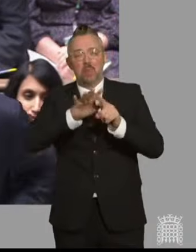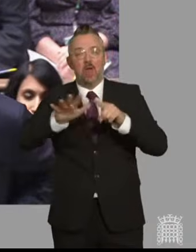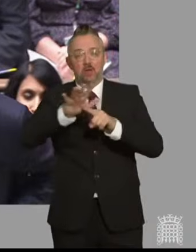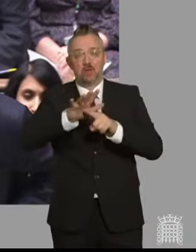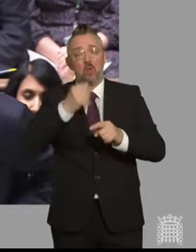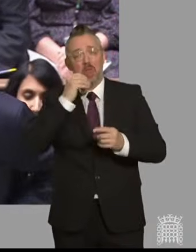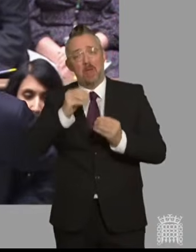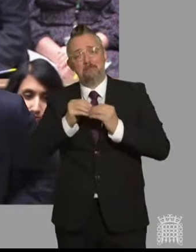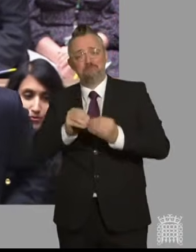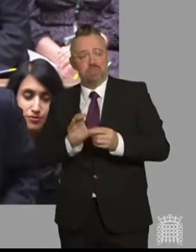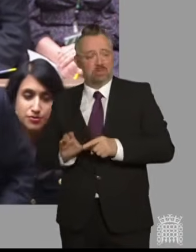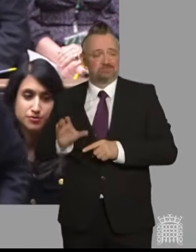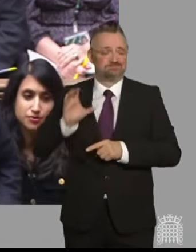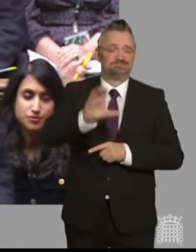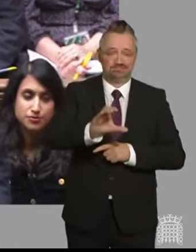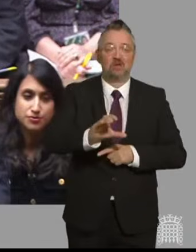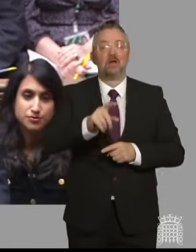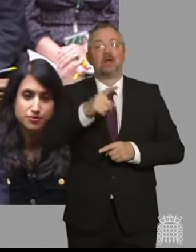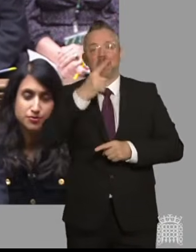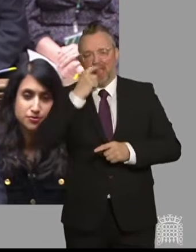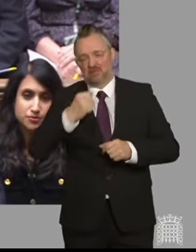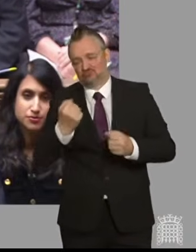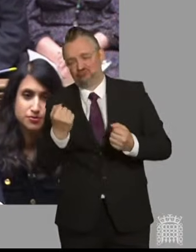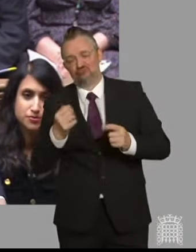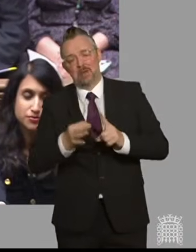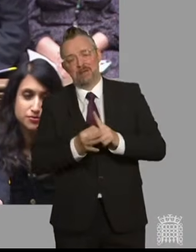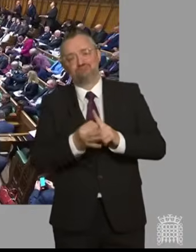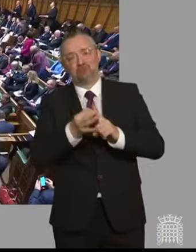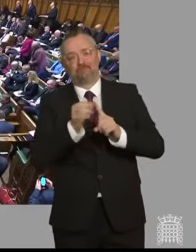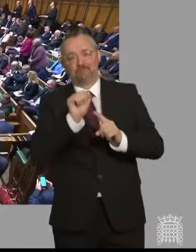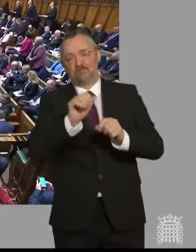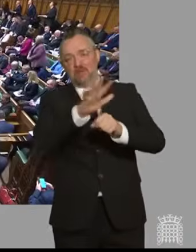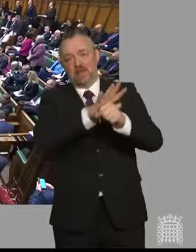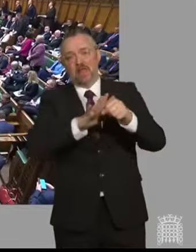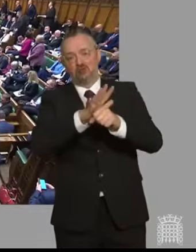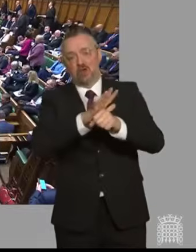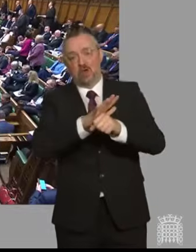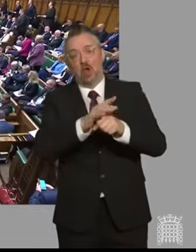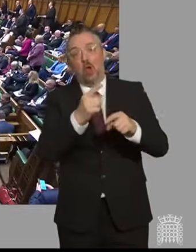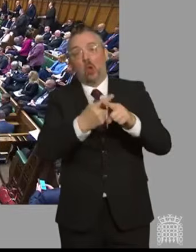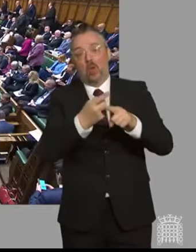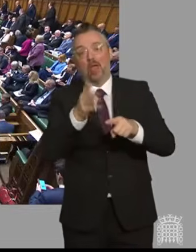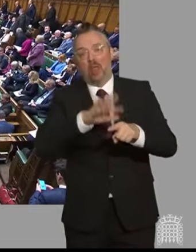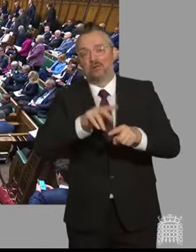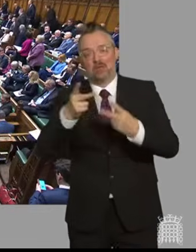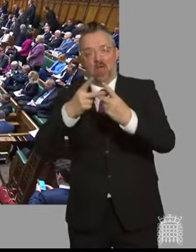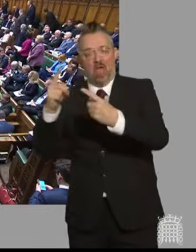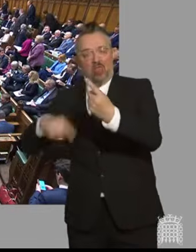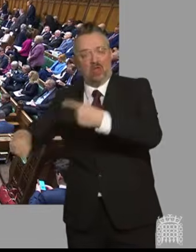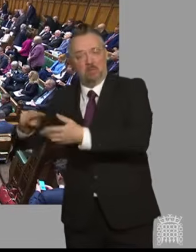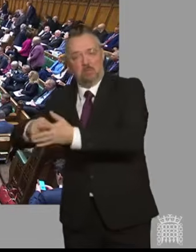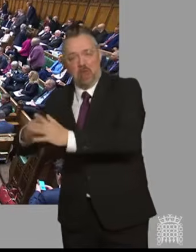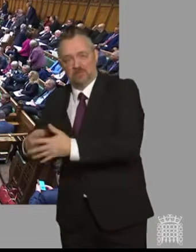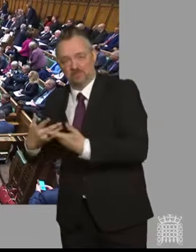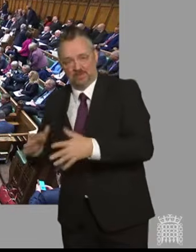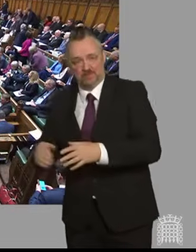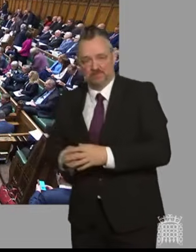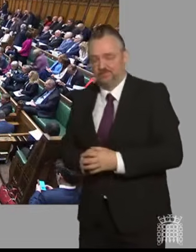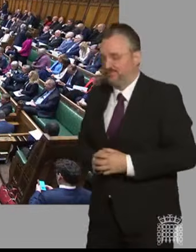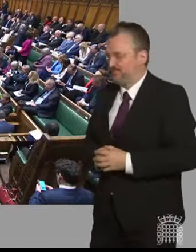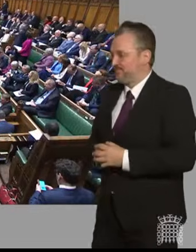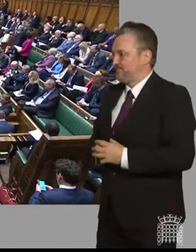him and his constituents far quicker than anything else that was planned. Diana Johnson. Another